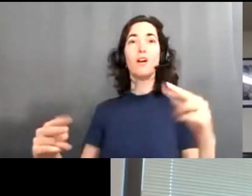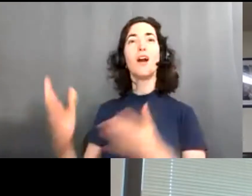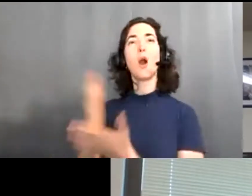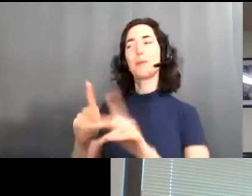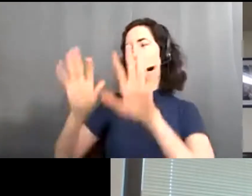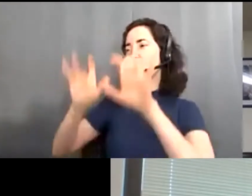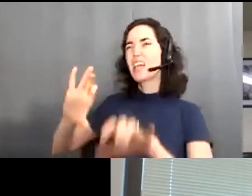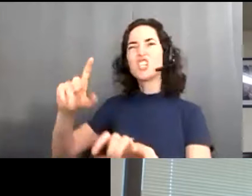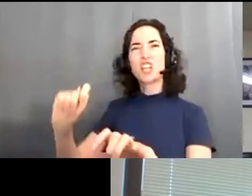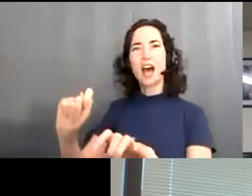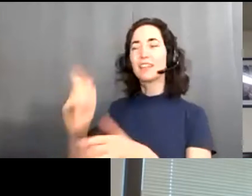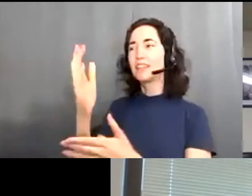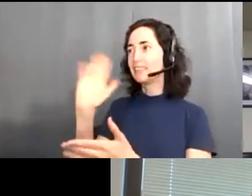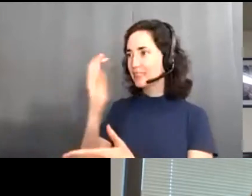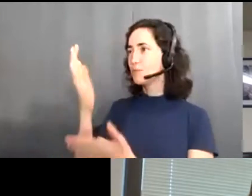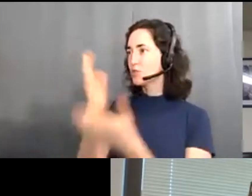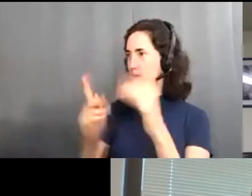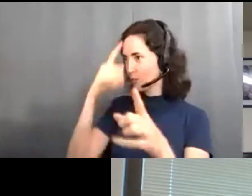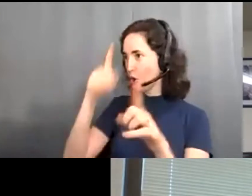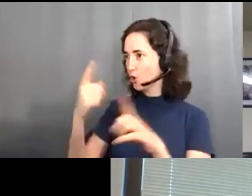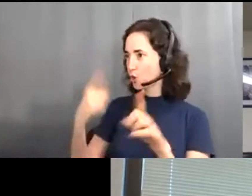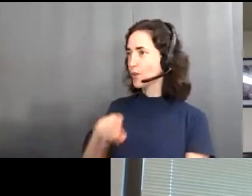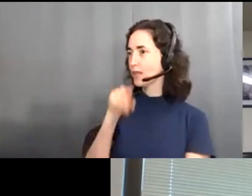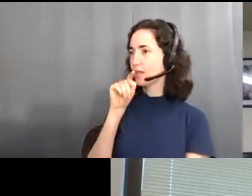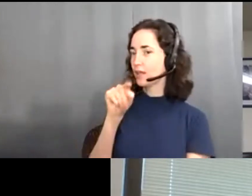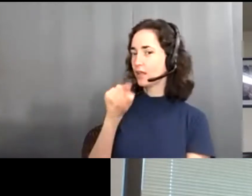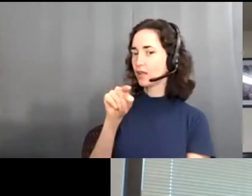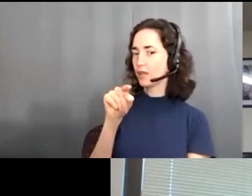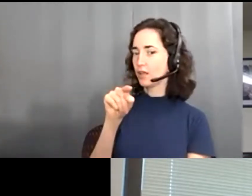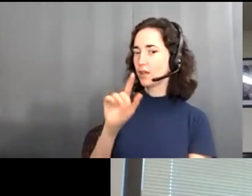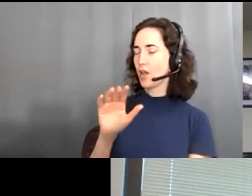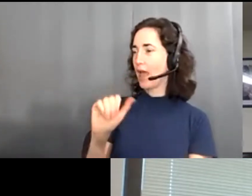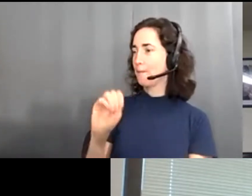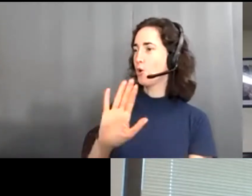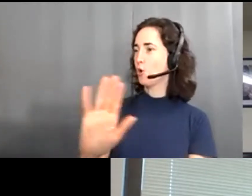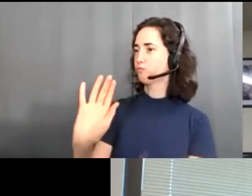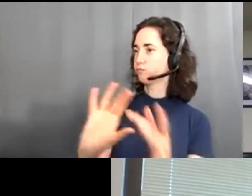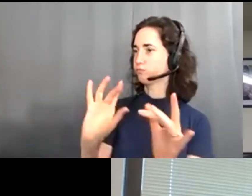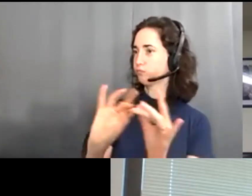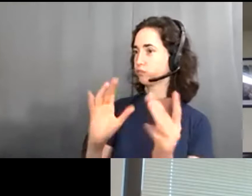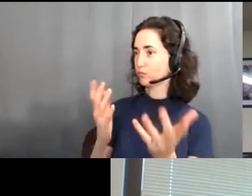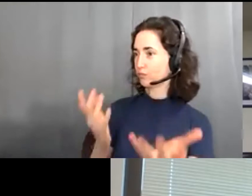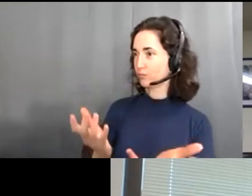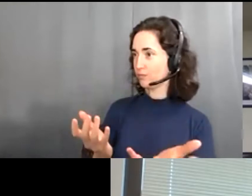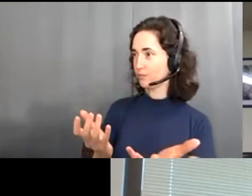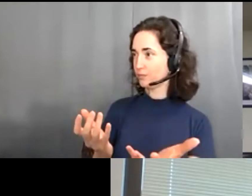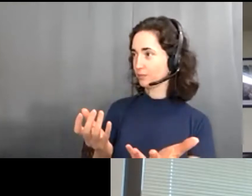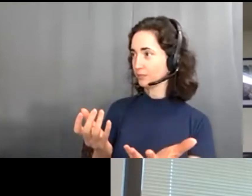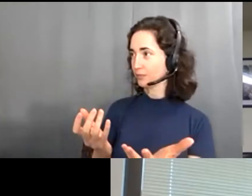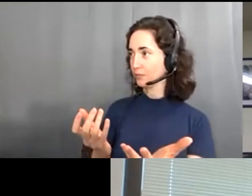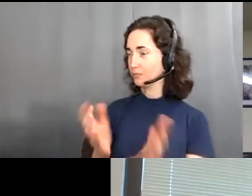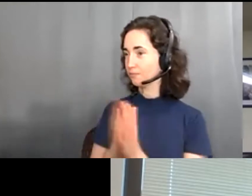that seem to agree with the sentiment that Amber so articulately put